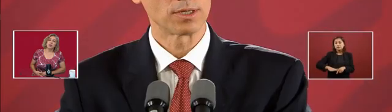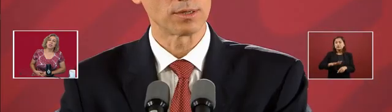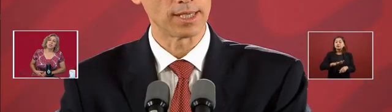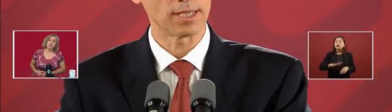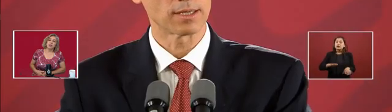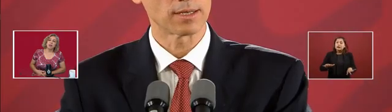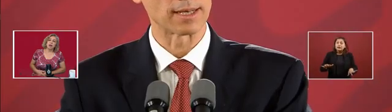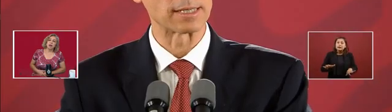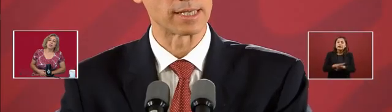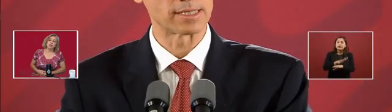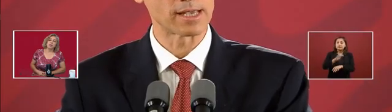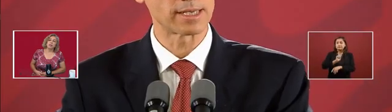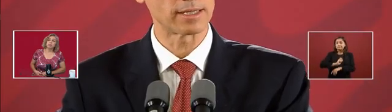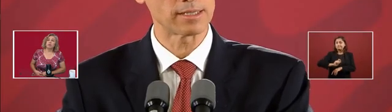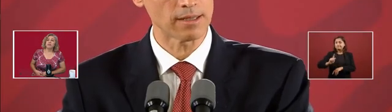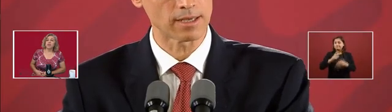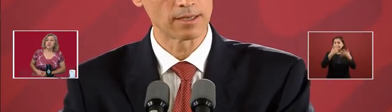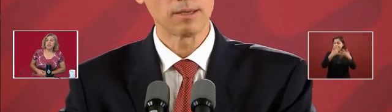little rustic,